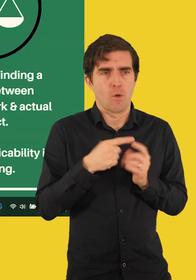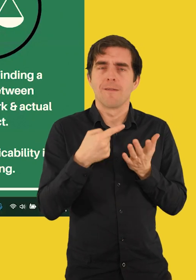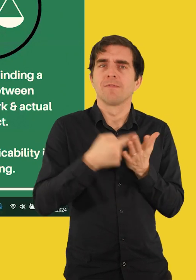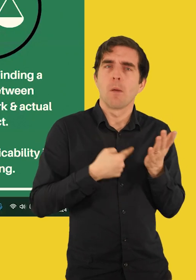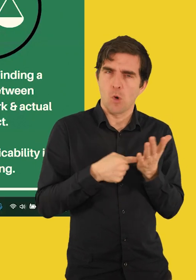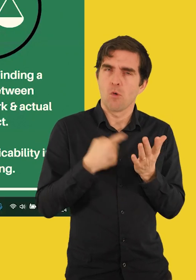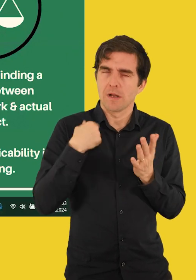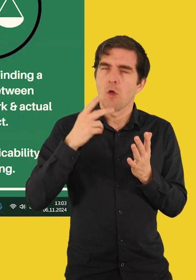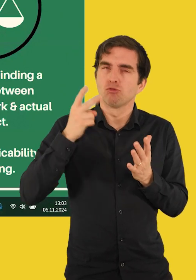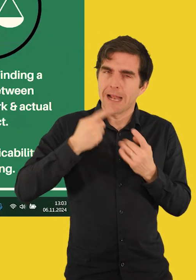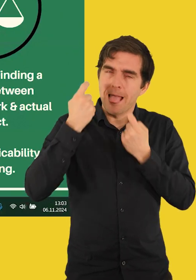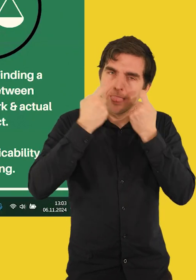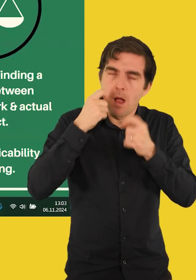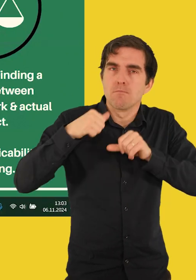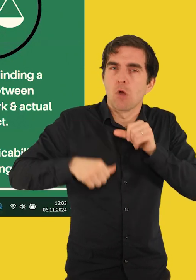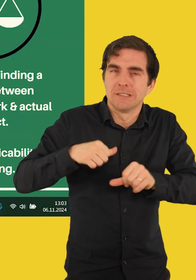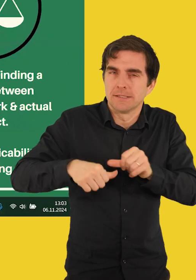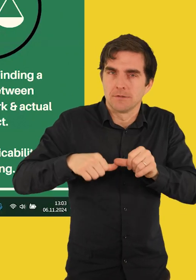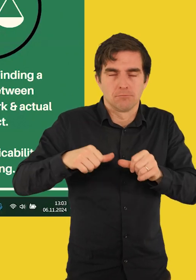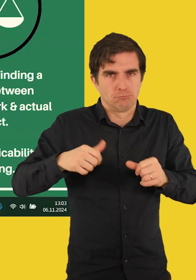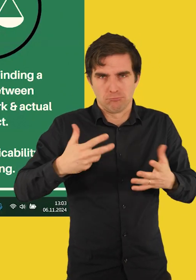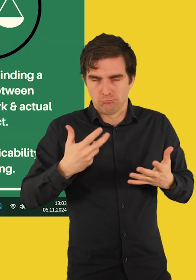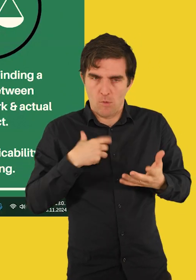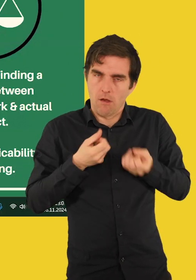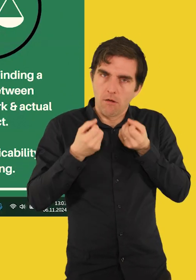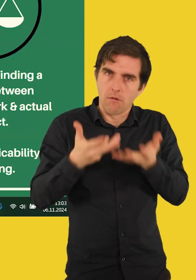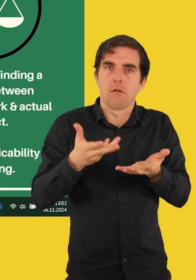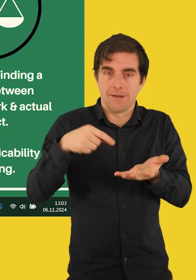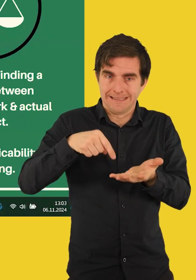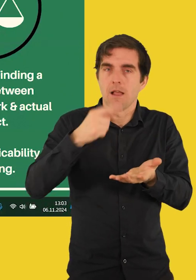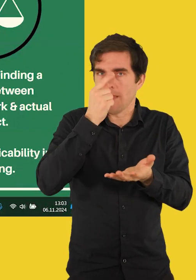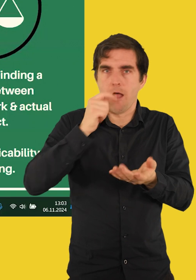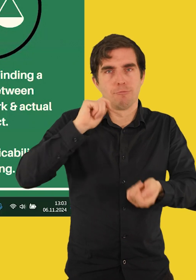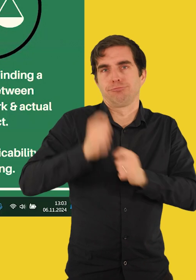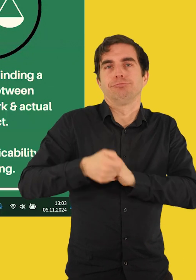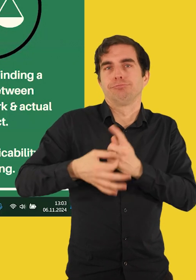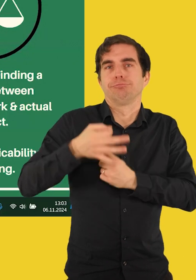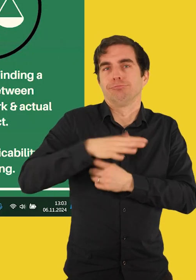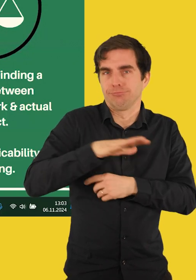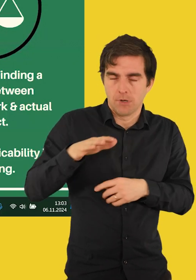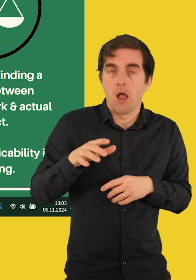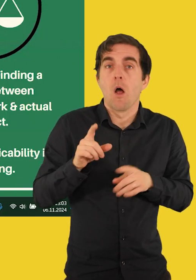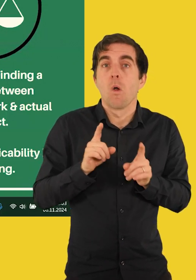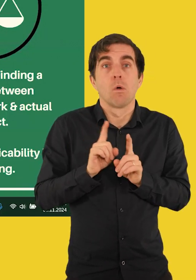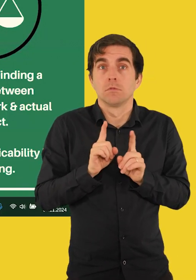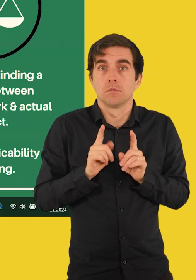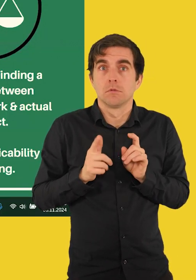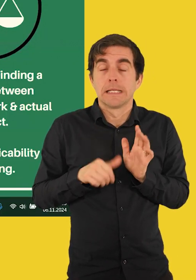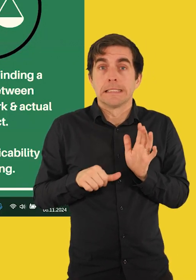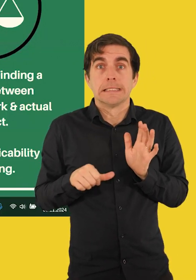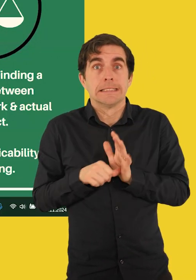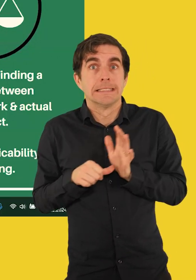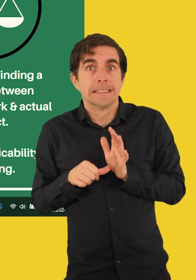to rethink processes and structures and provide the basis for change. But also what we